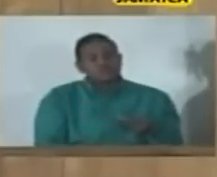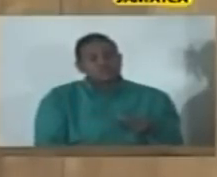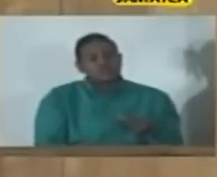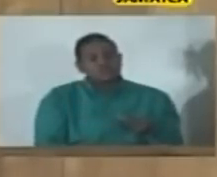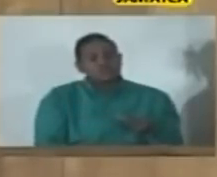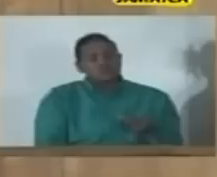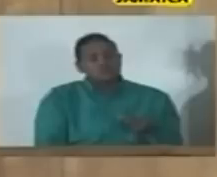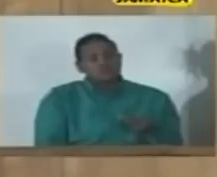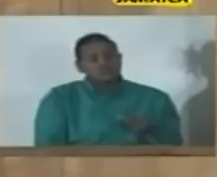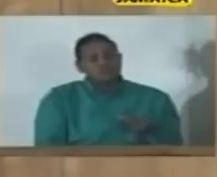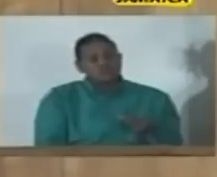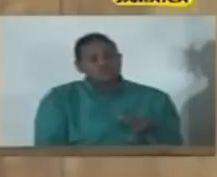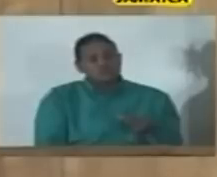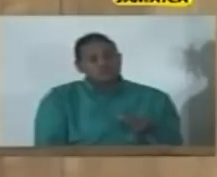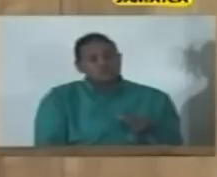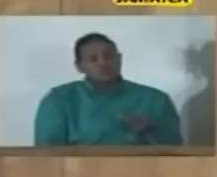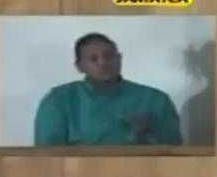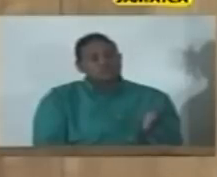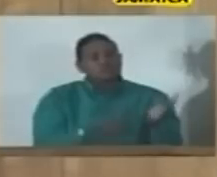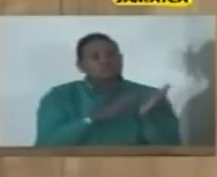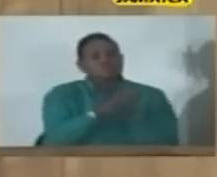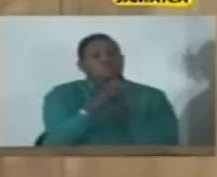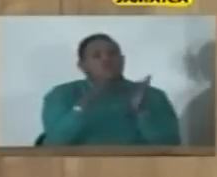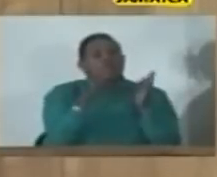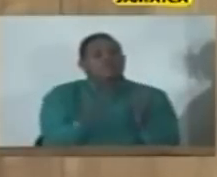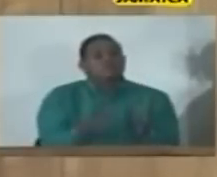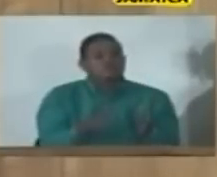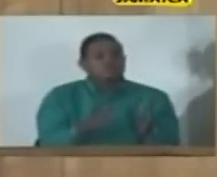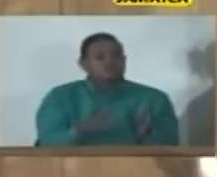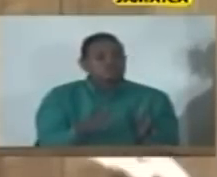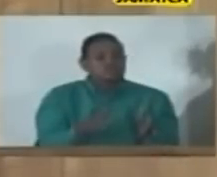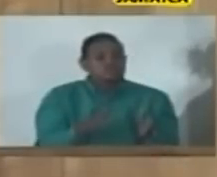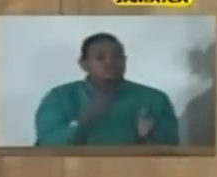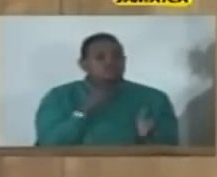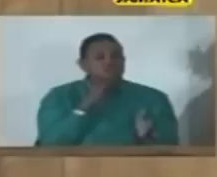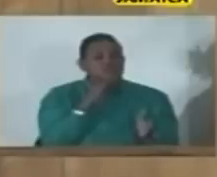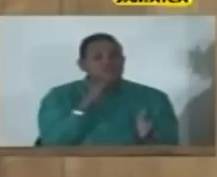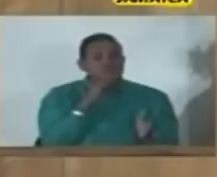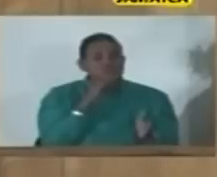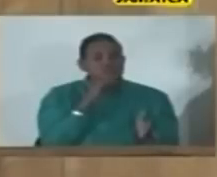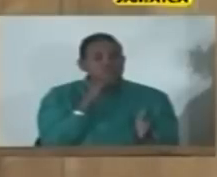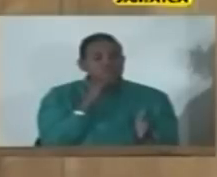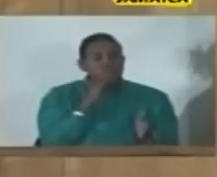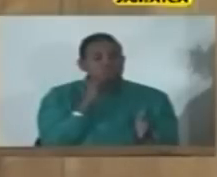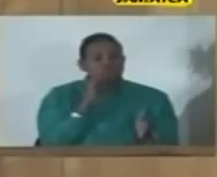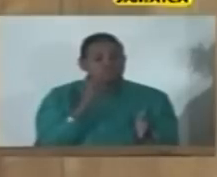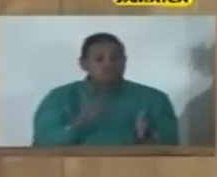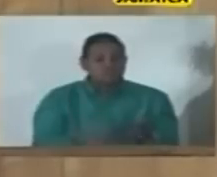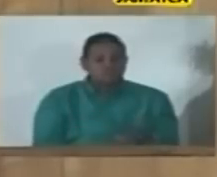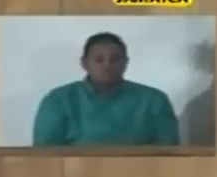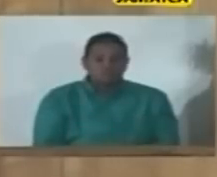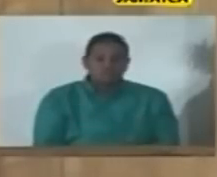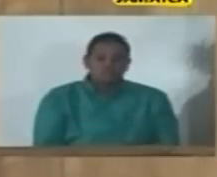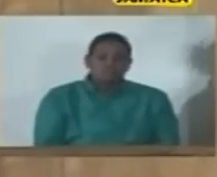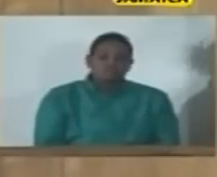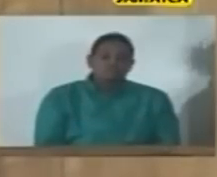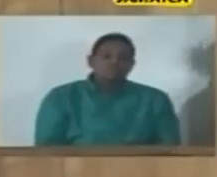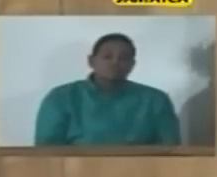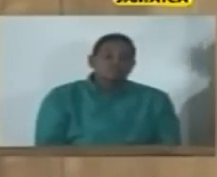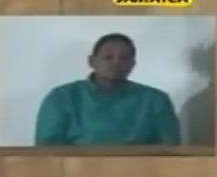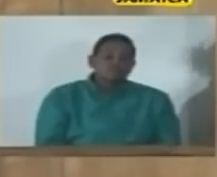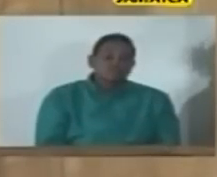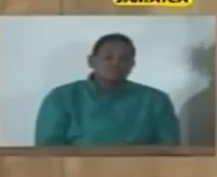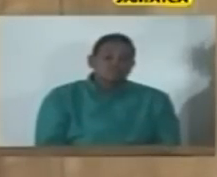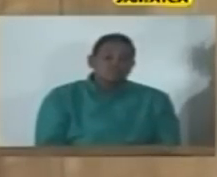I will take your word in drafts persons, male and female. And I don't think any male is there now. But I hope they're